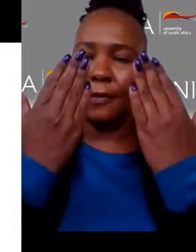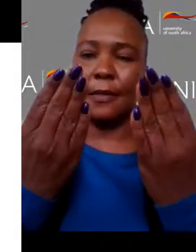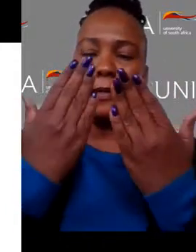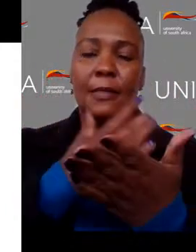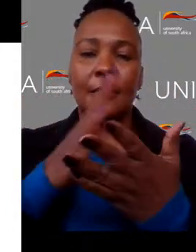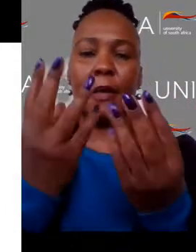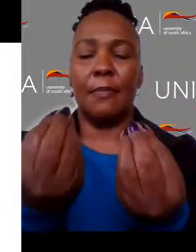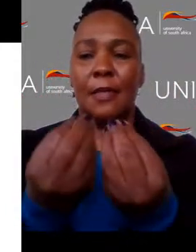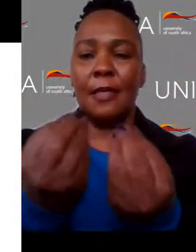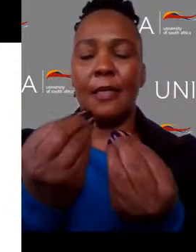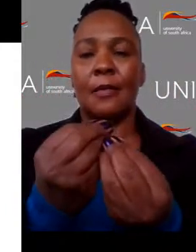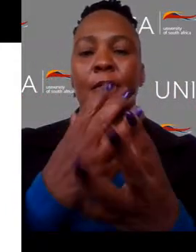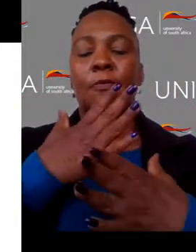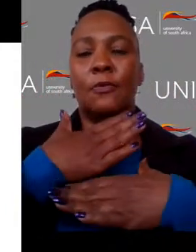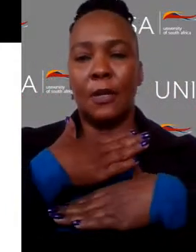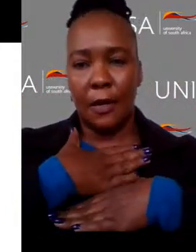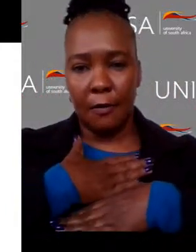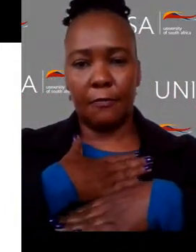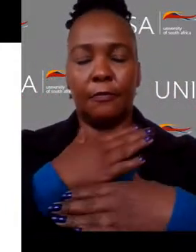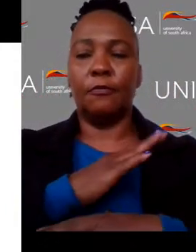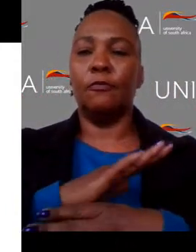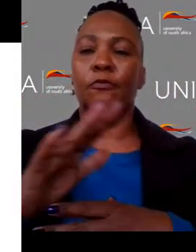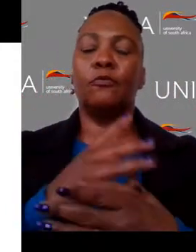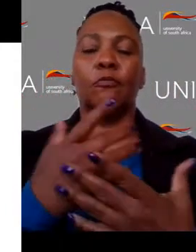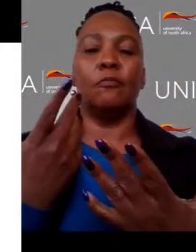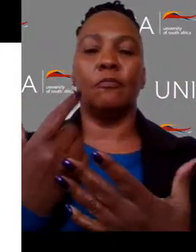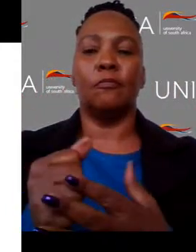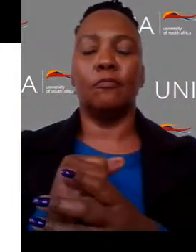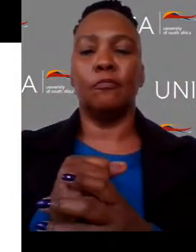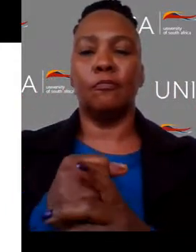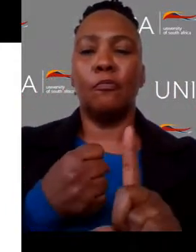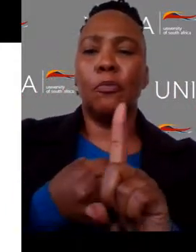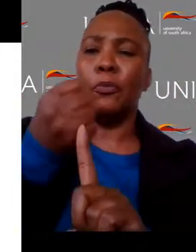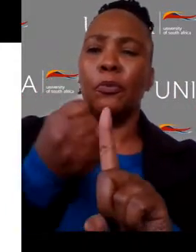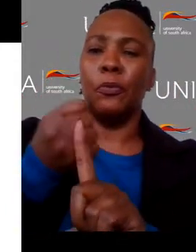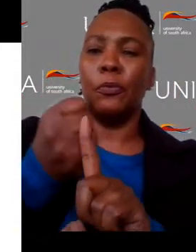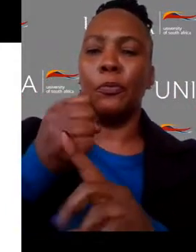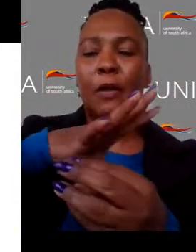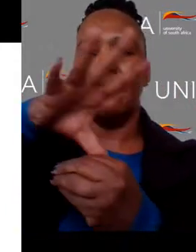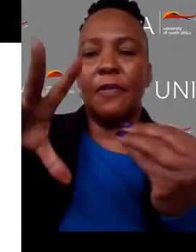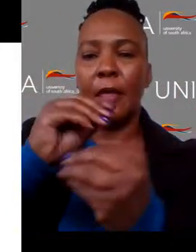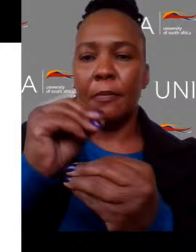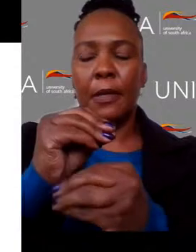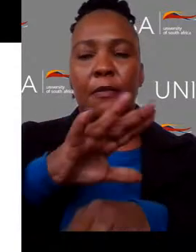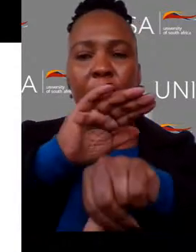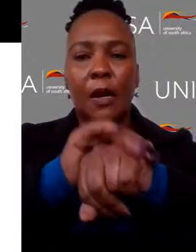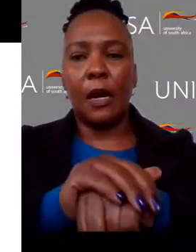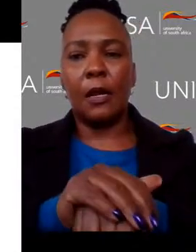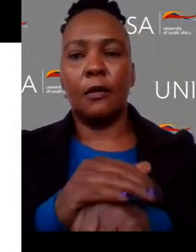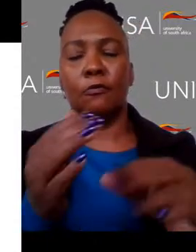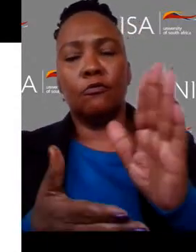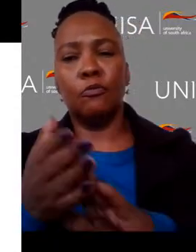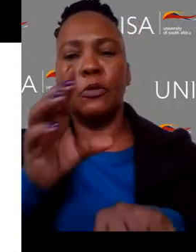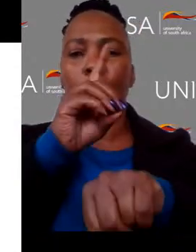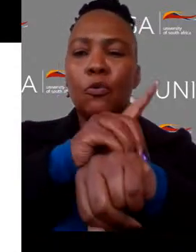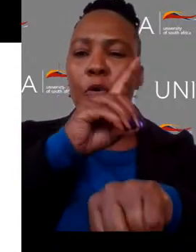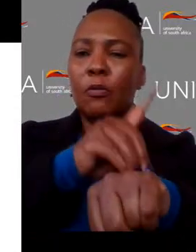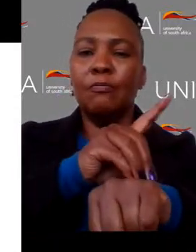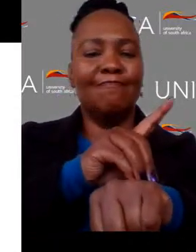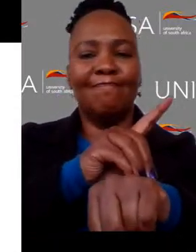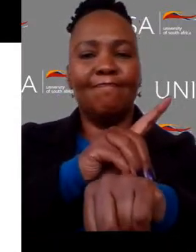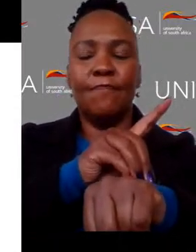you love. Do not be swayed by family and friends to go and be a doctor if that is something you are